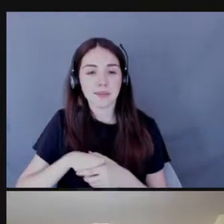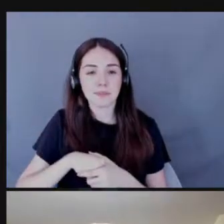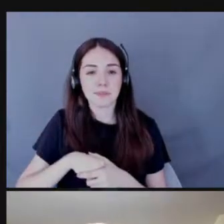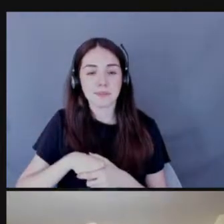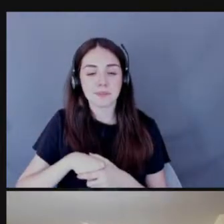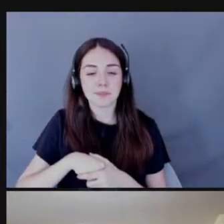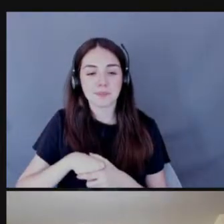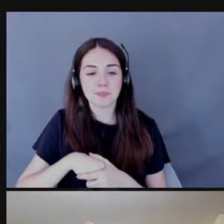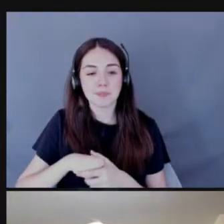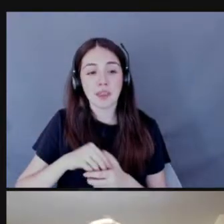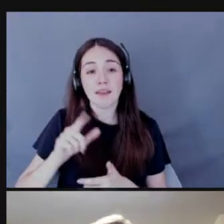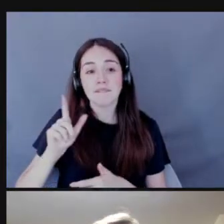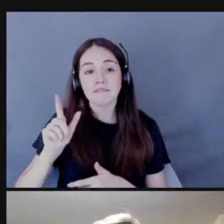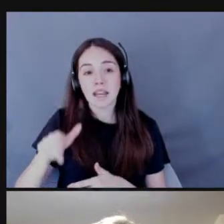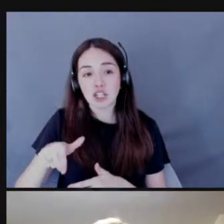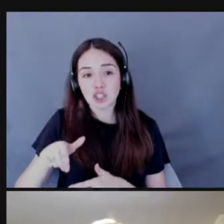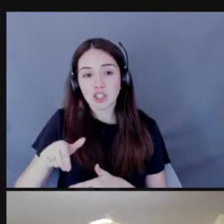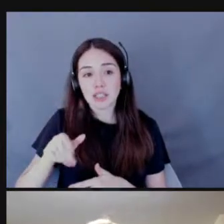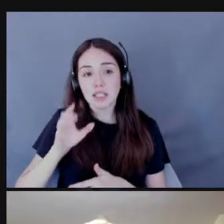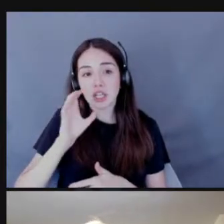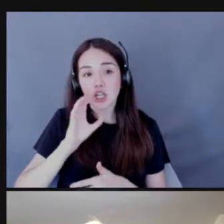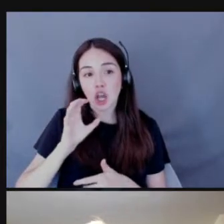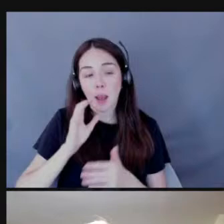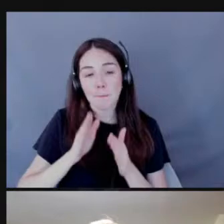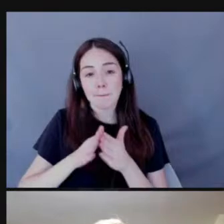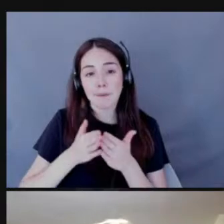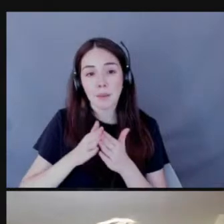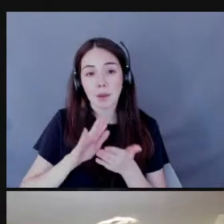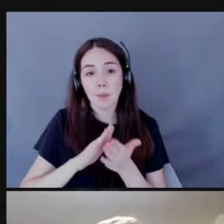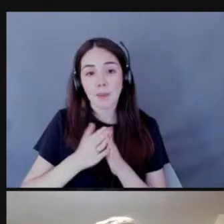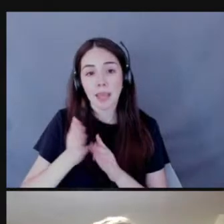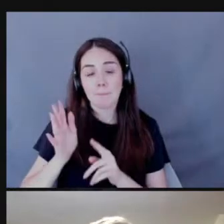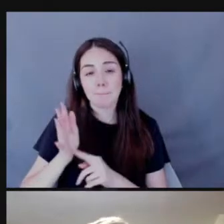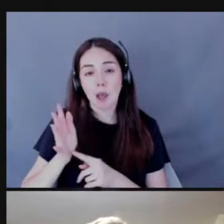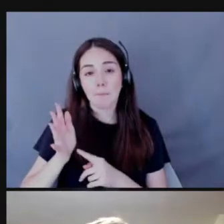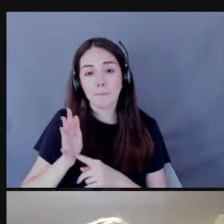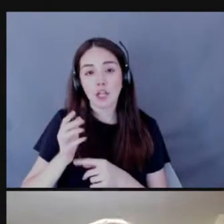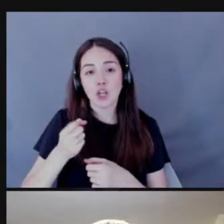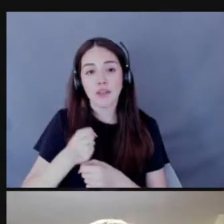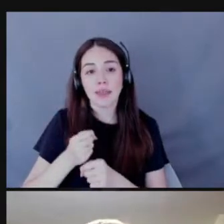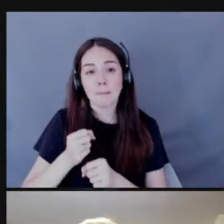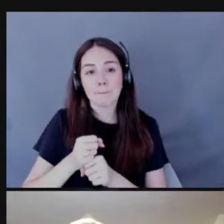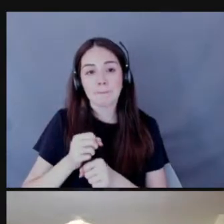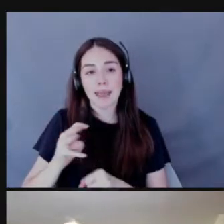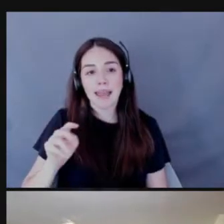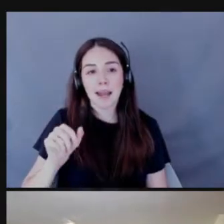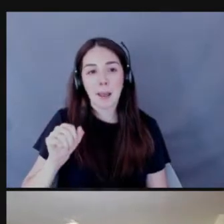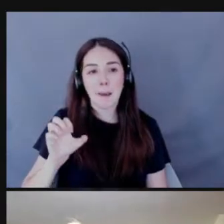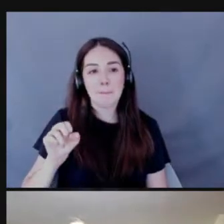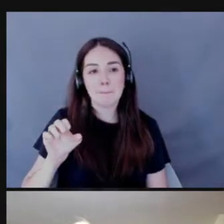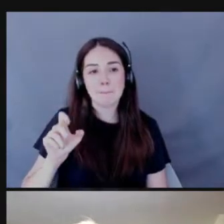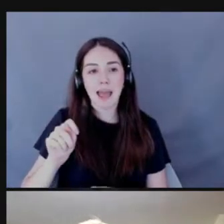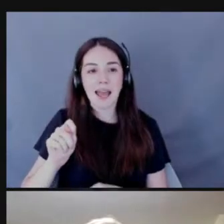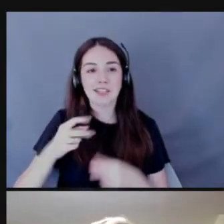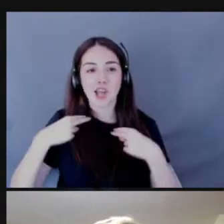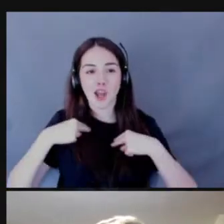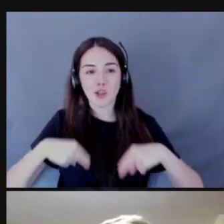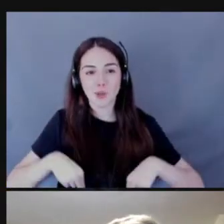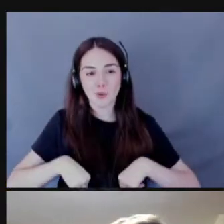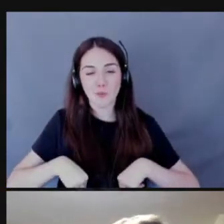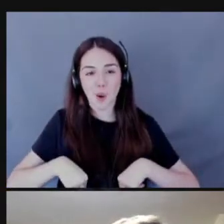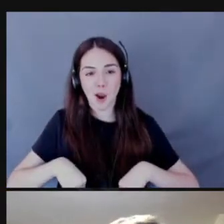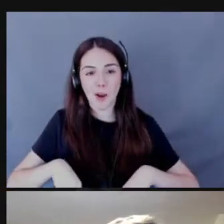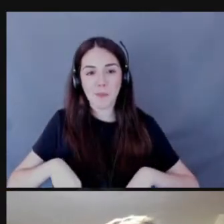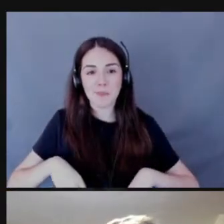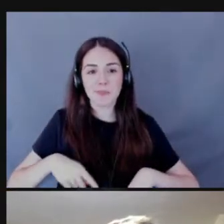Eventually, the comic book became so popular that they made a Chessie mascot uniform for it. And Chessie eventually